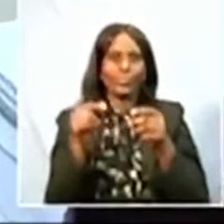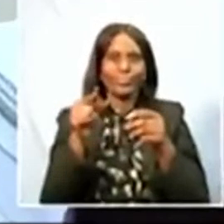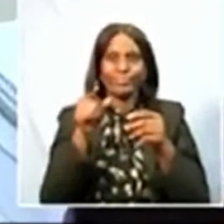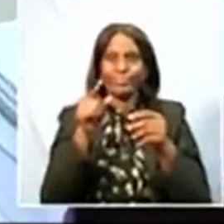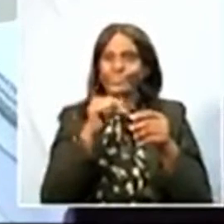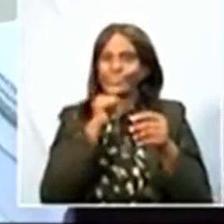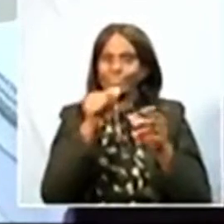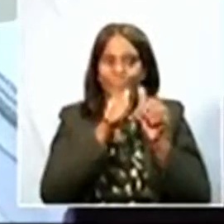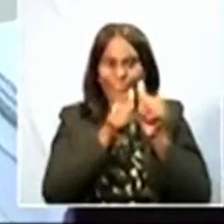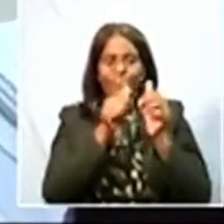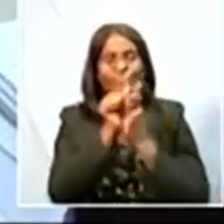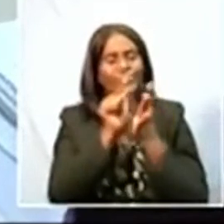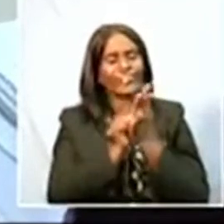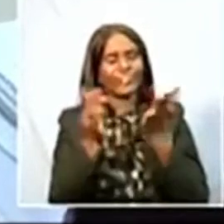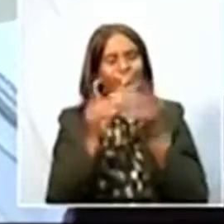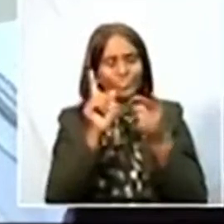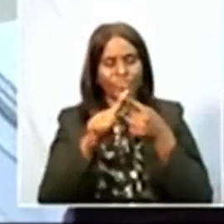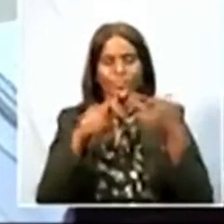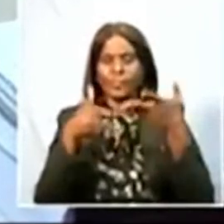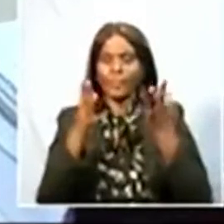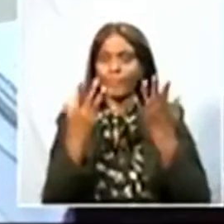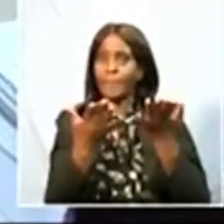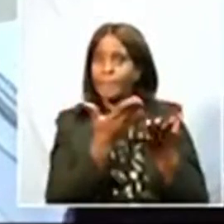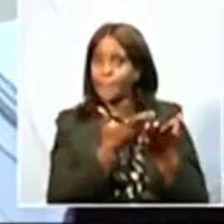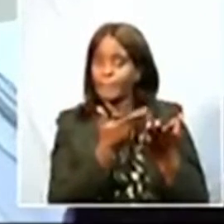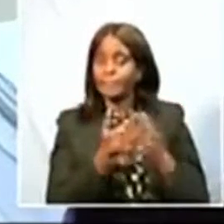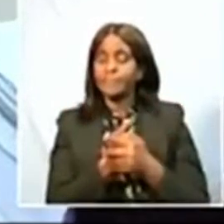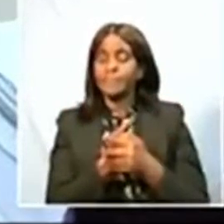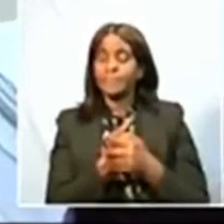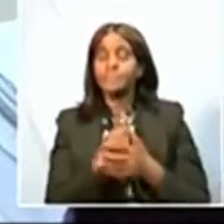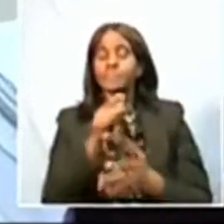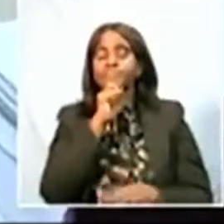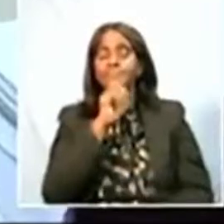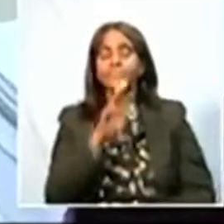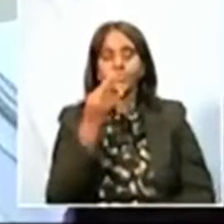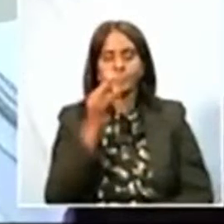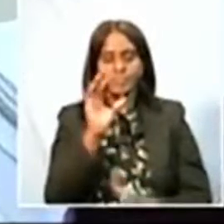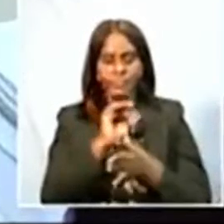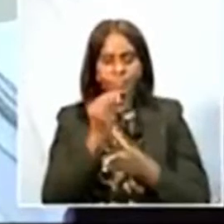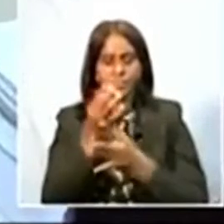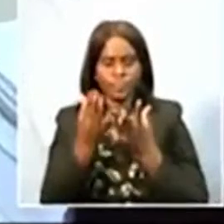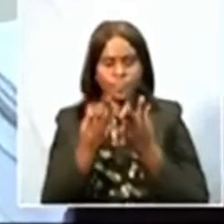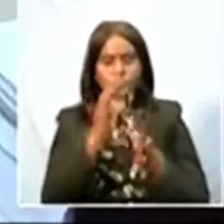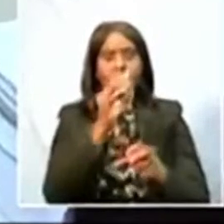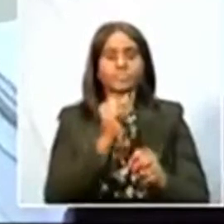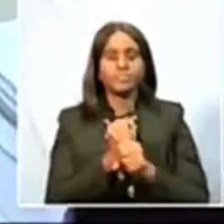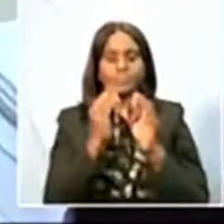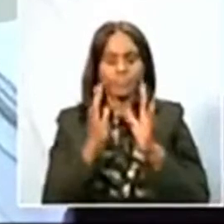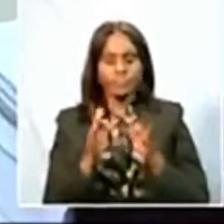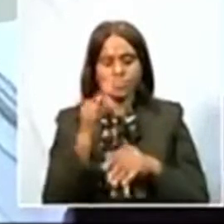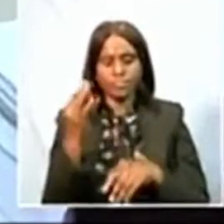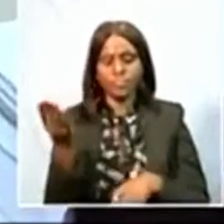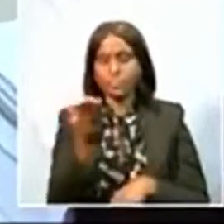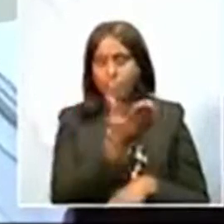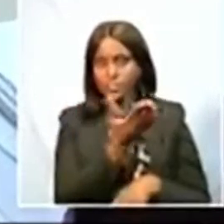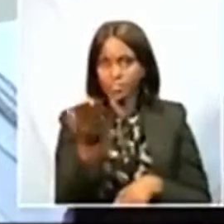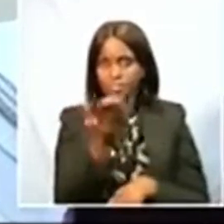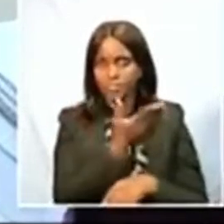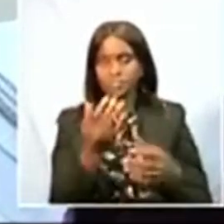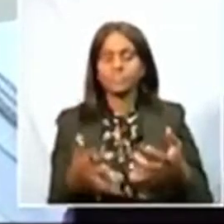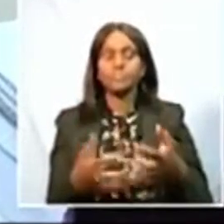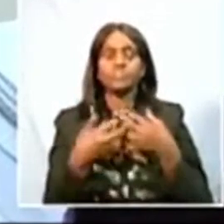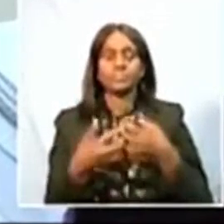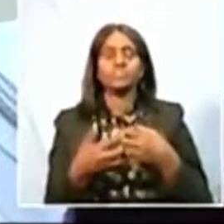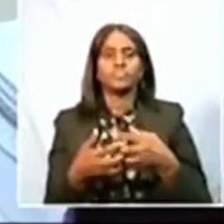the regulation to allow owners or maybe recipients of these